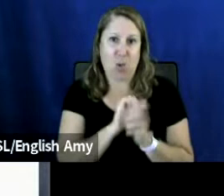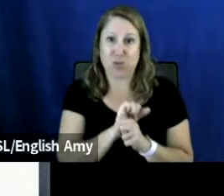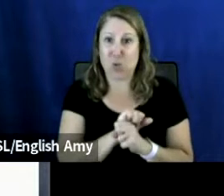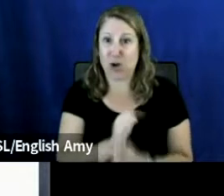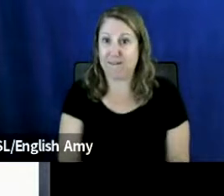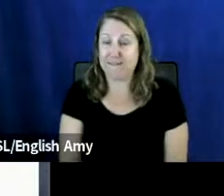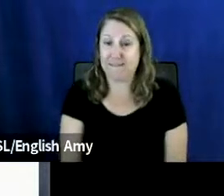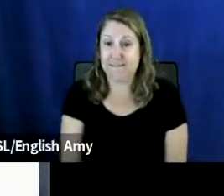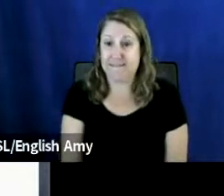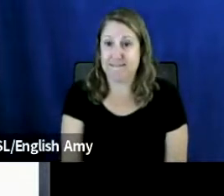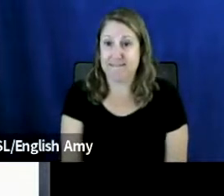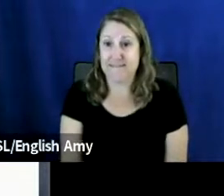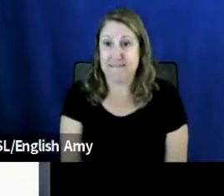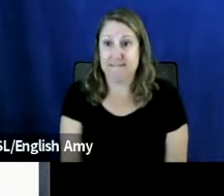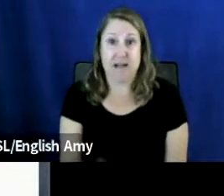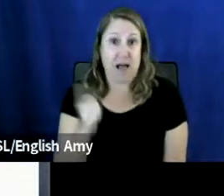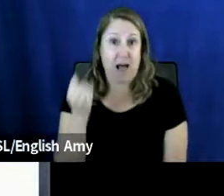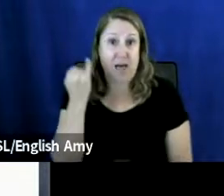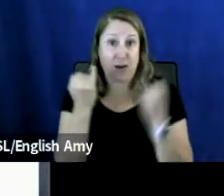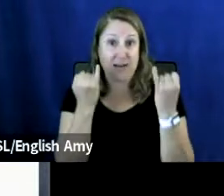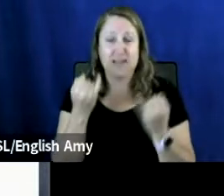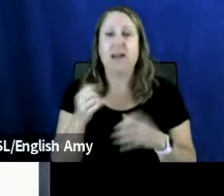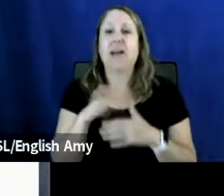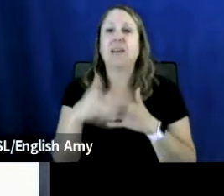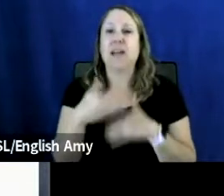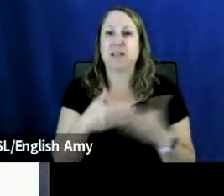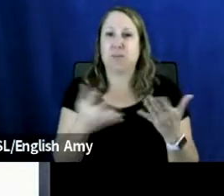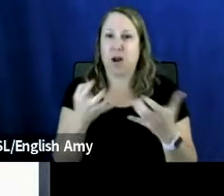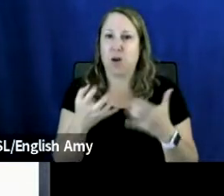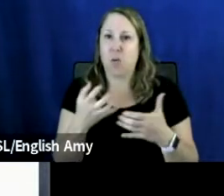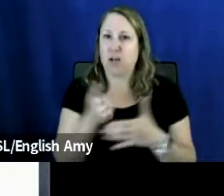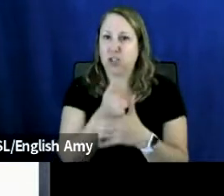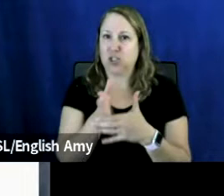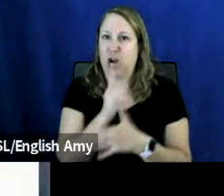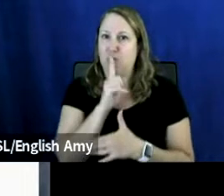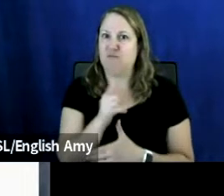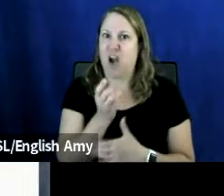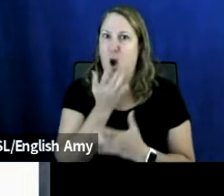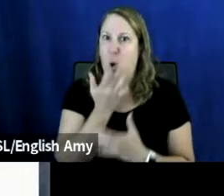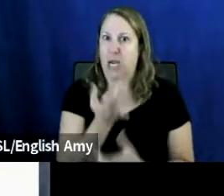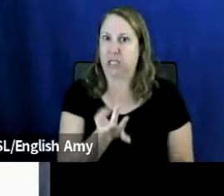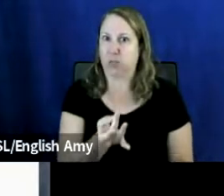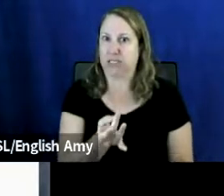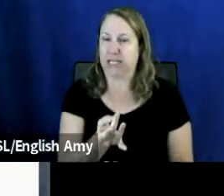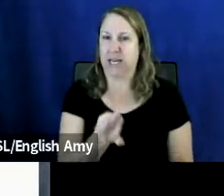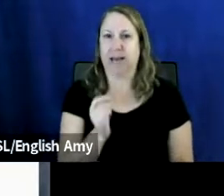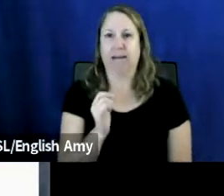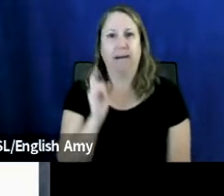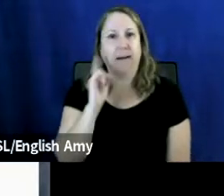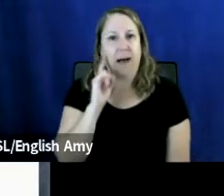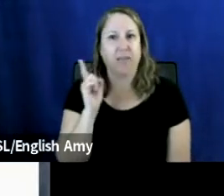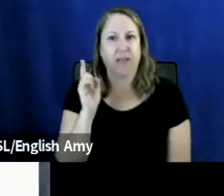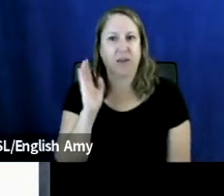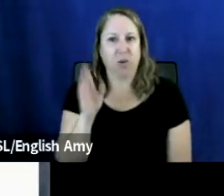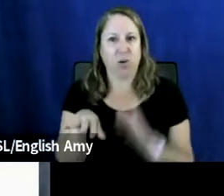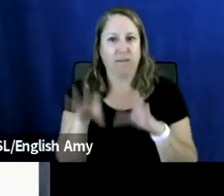Any other thoughts? Because I have the next piece I'm going to share with you is very, very provocative, very interesting. I think you'll find it very worthwhile